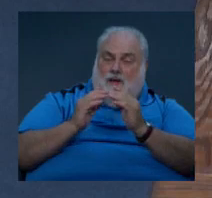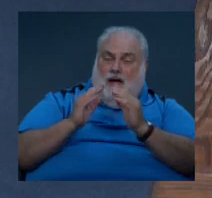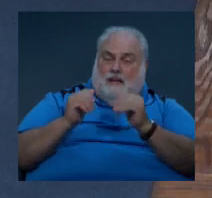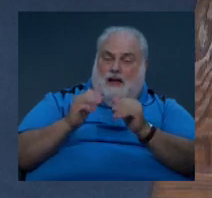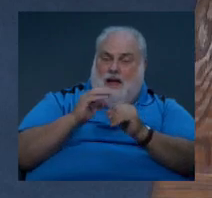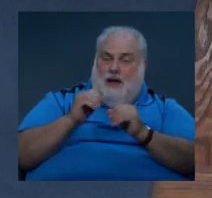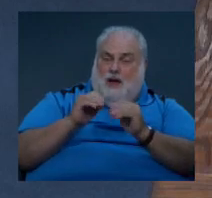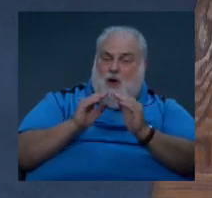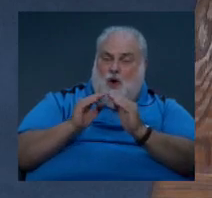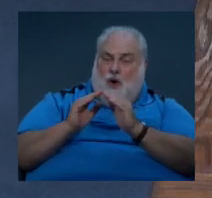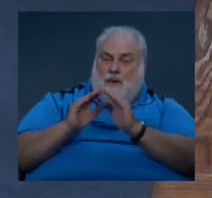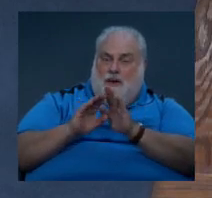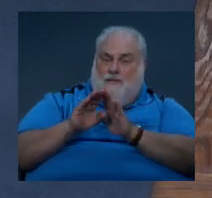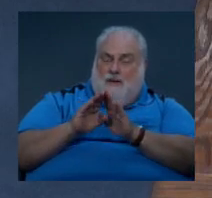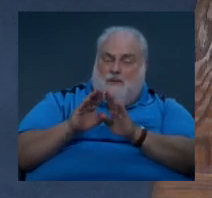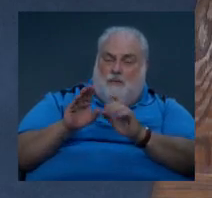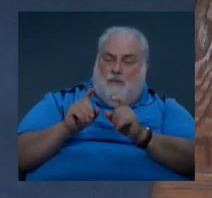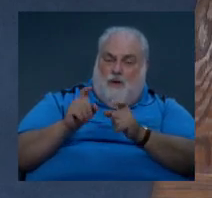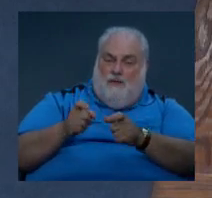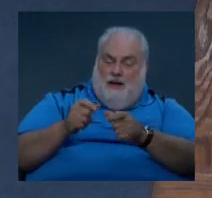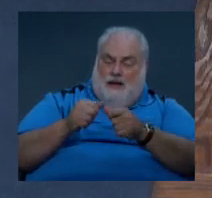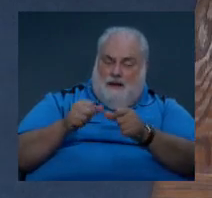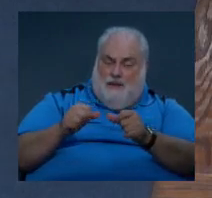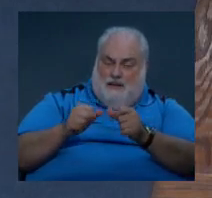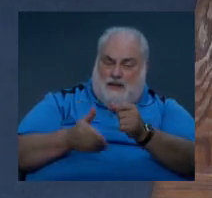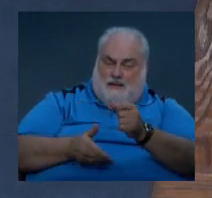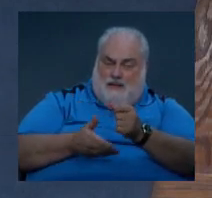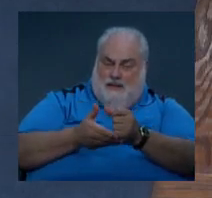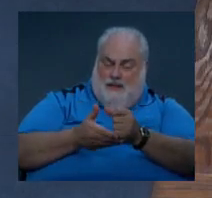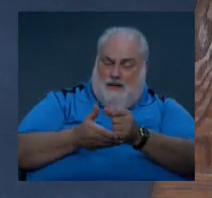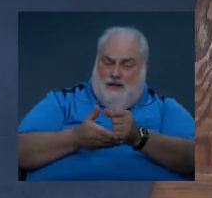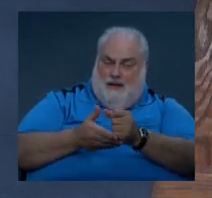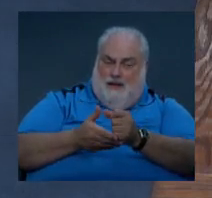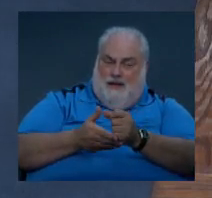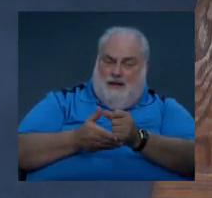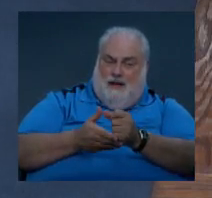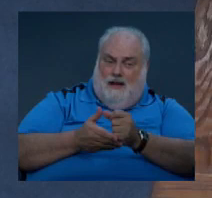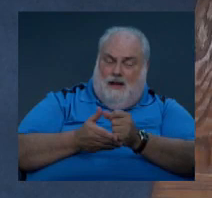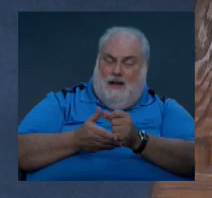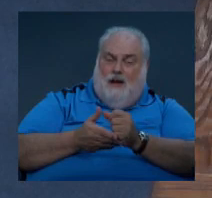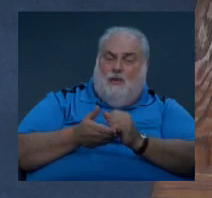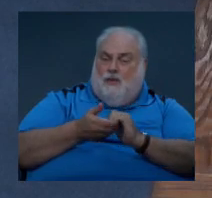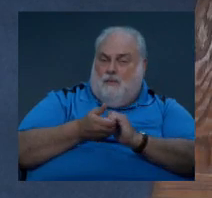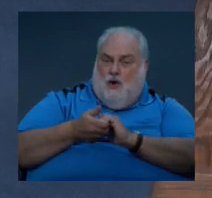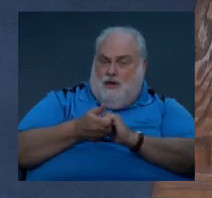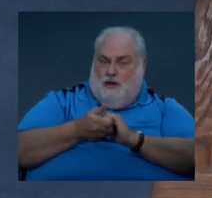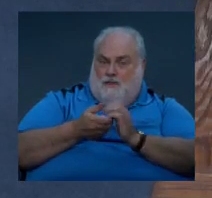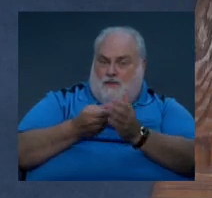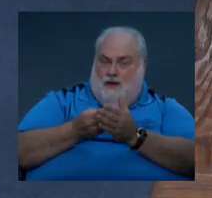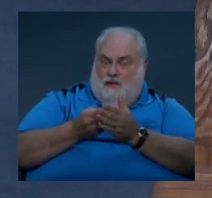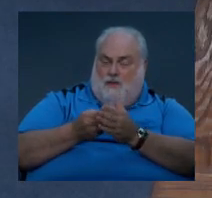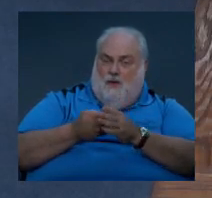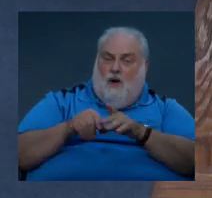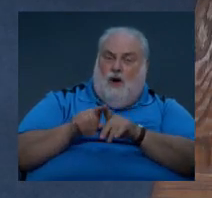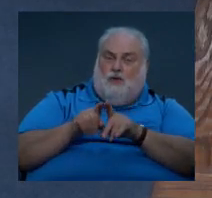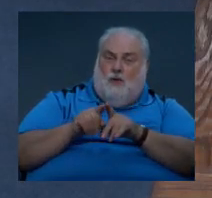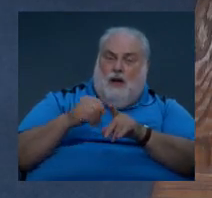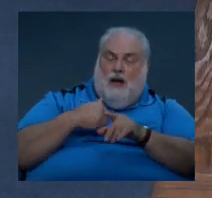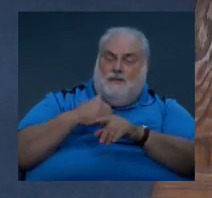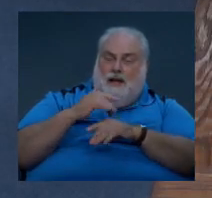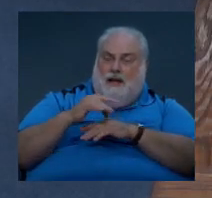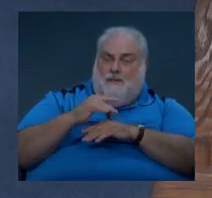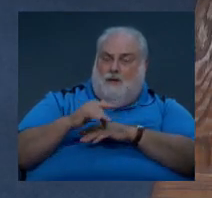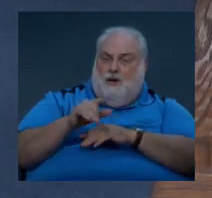Development to provide down payment assistance with our home investment partnership program funds. We do have available now a